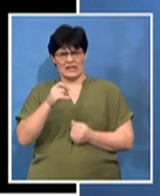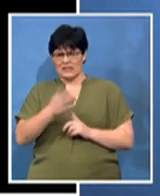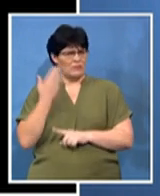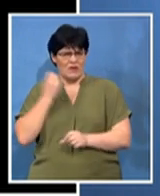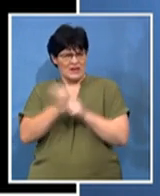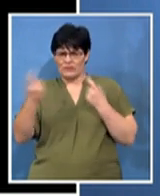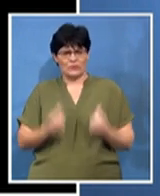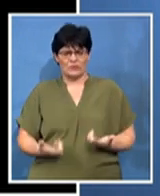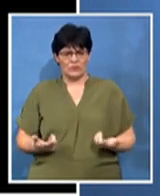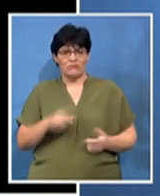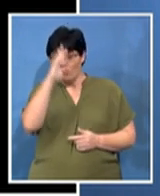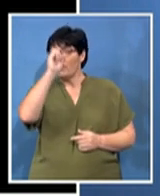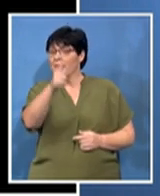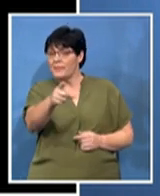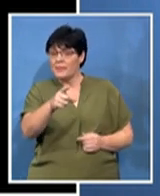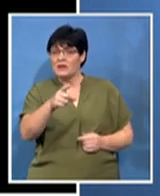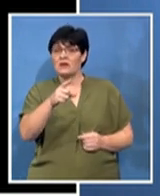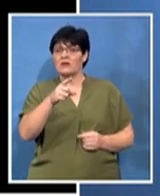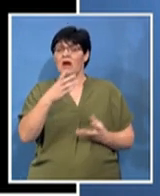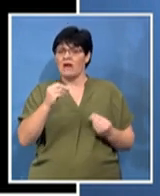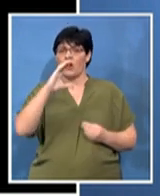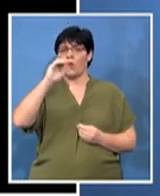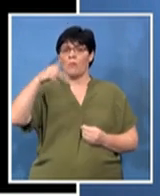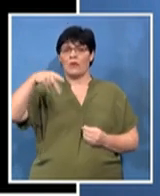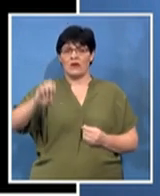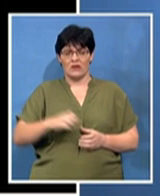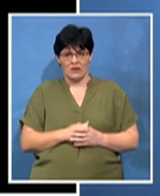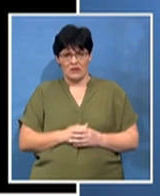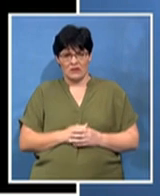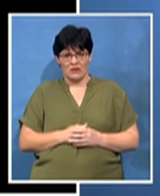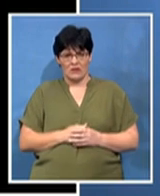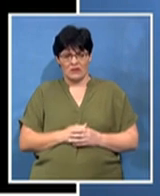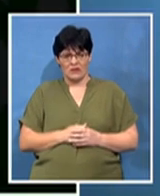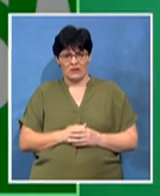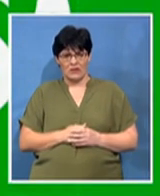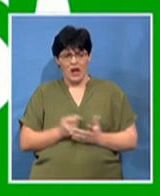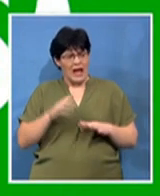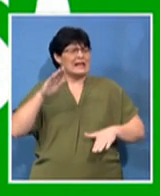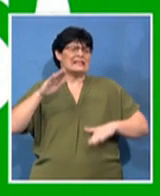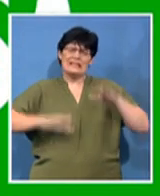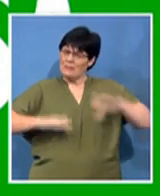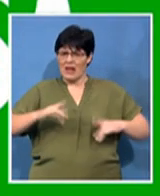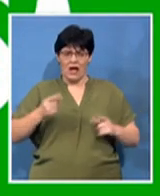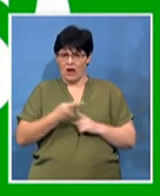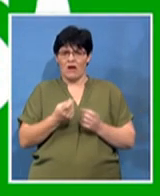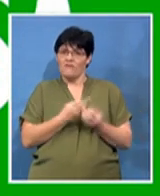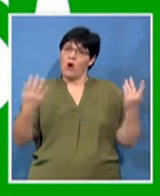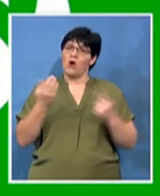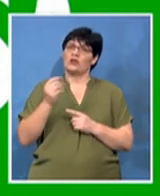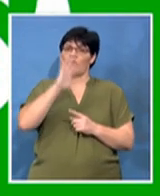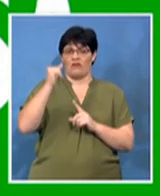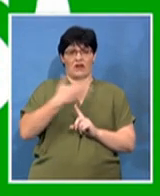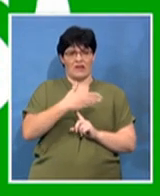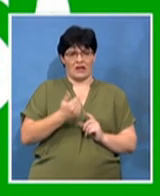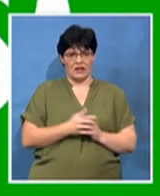COPE, which actually had the most similarities to the South African flag when they were registered